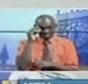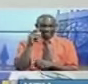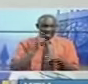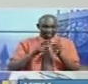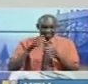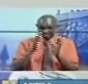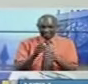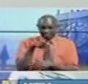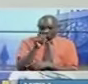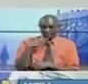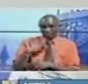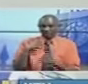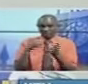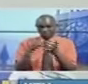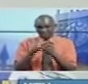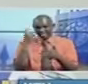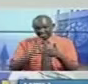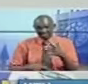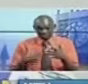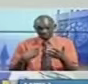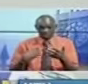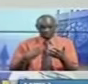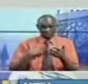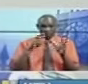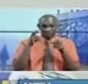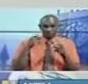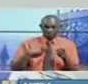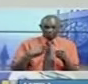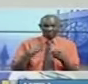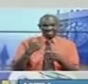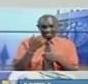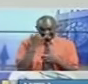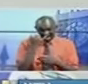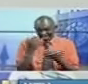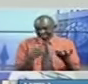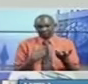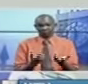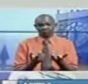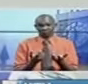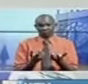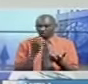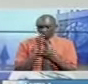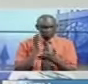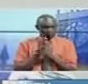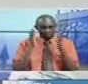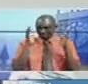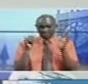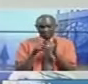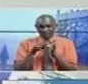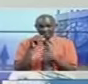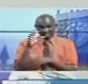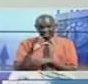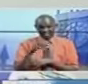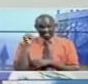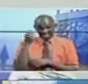many issues, including the taxation, this question of drugs. As you know, it's been too big in the country